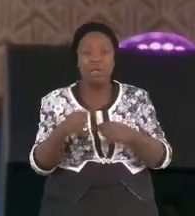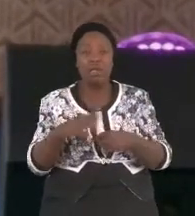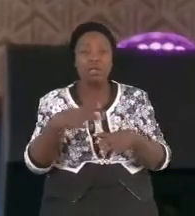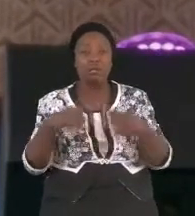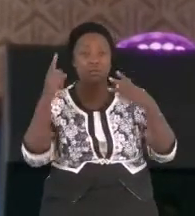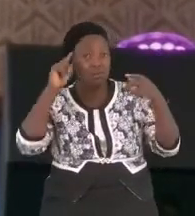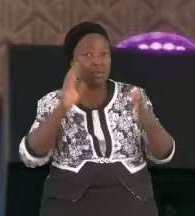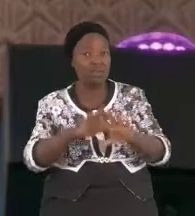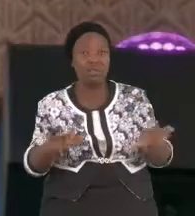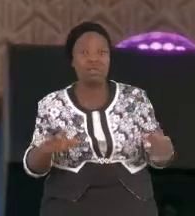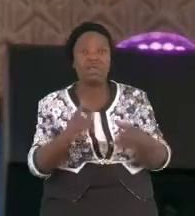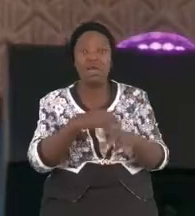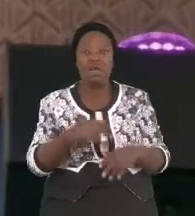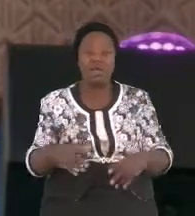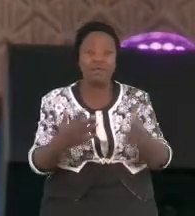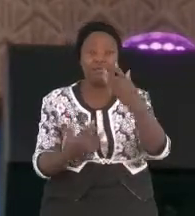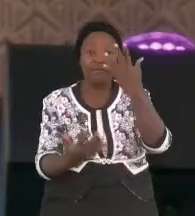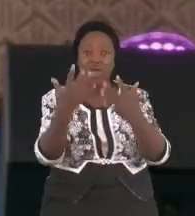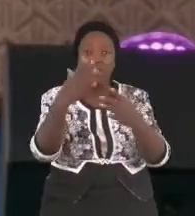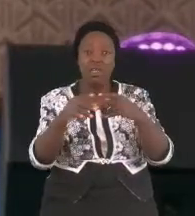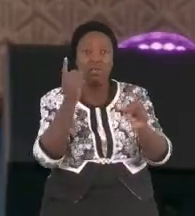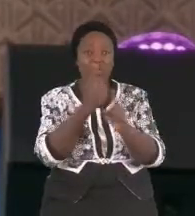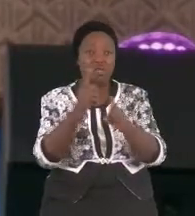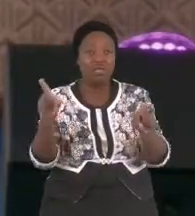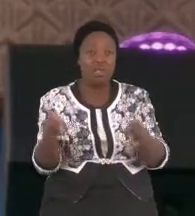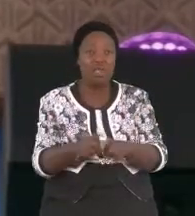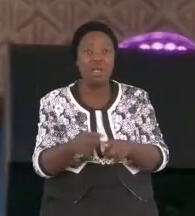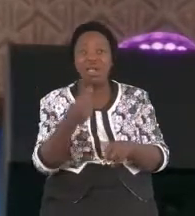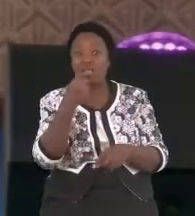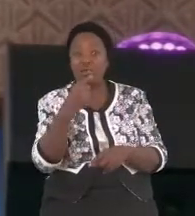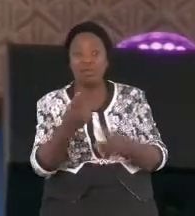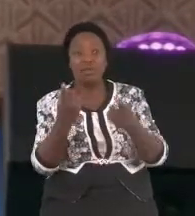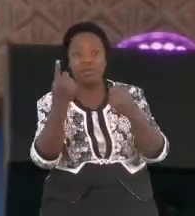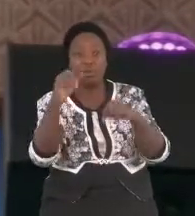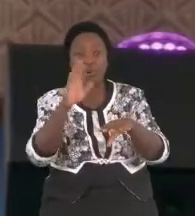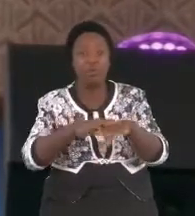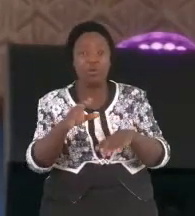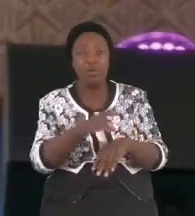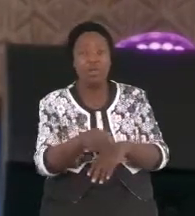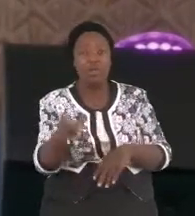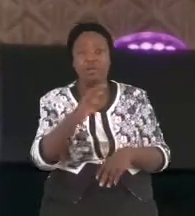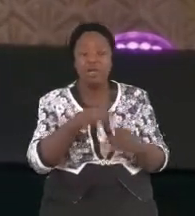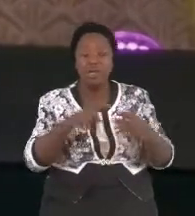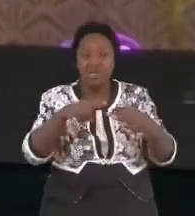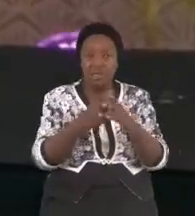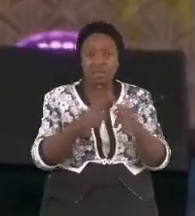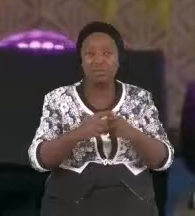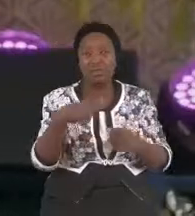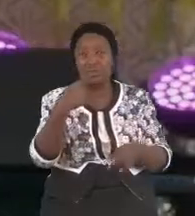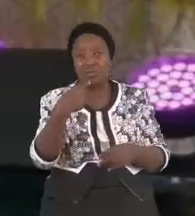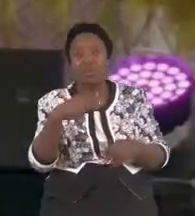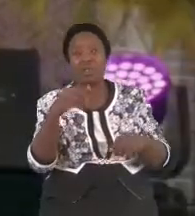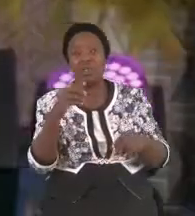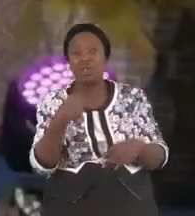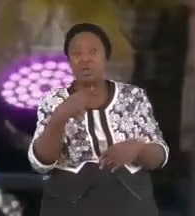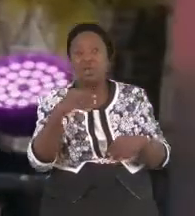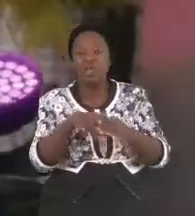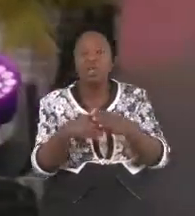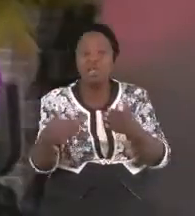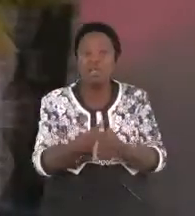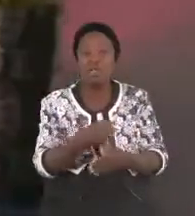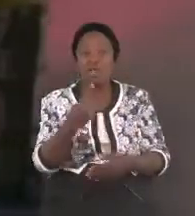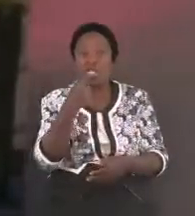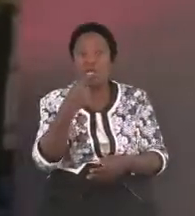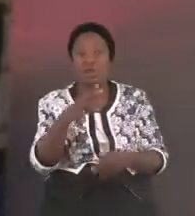the fire like a tongues fell upon them, and they began to speak in new tongues as the Spirit gave them